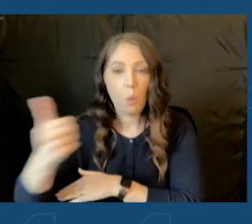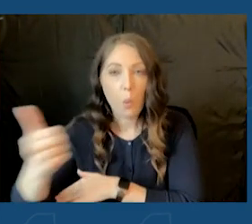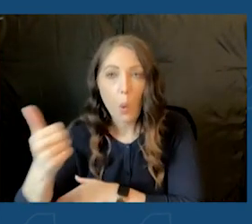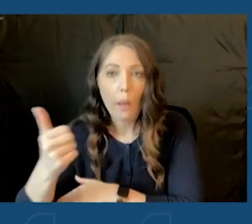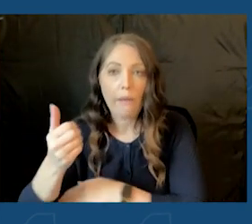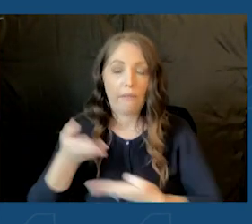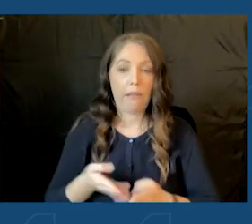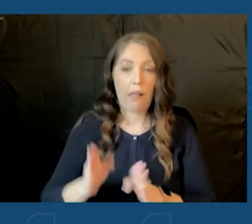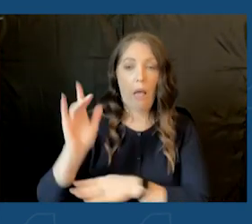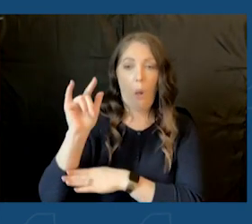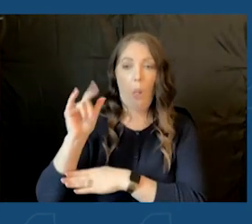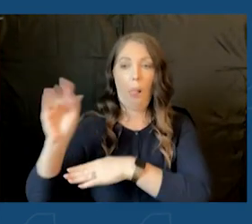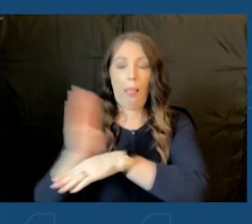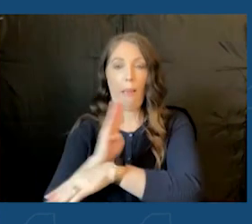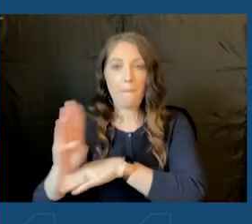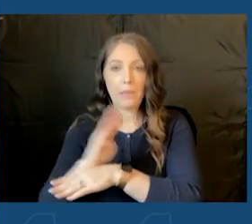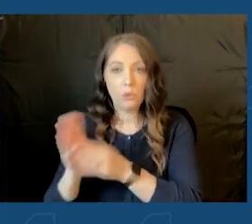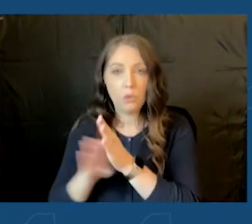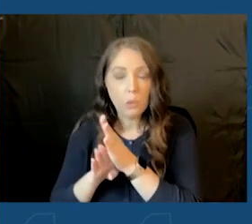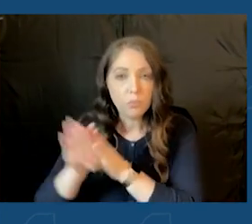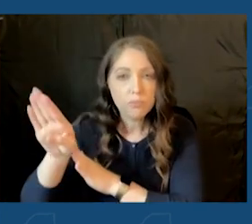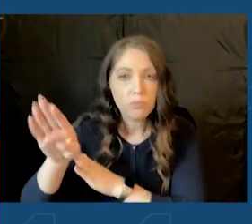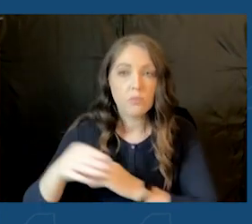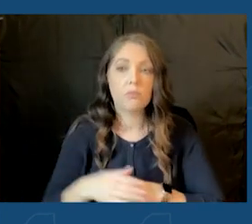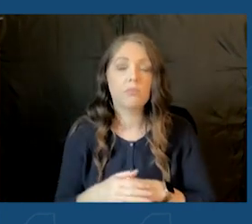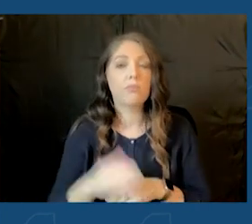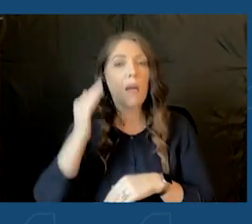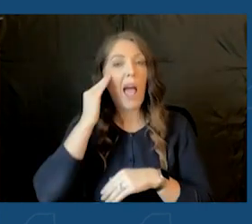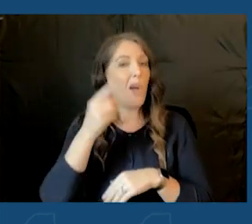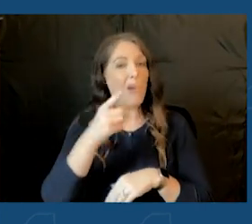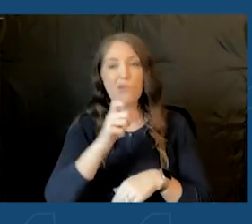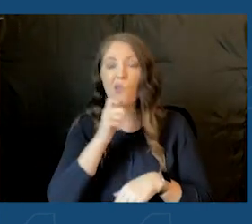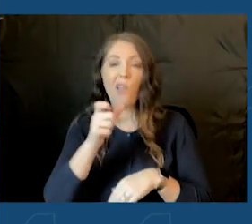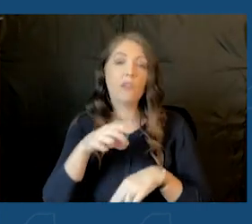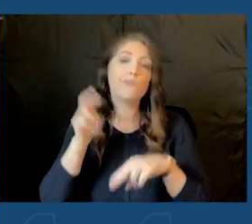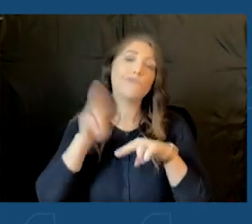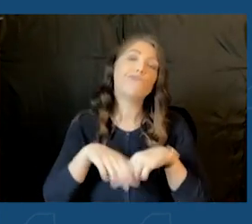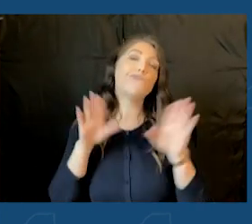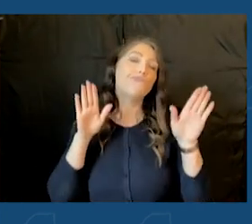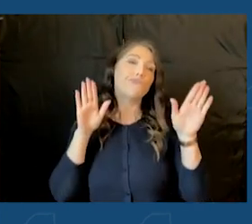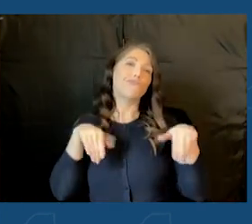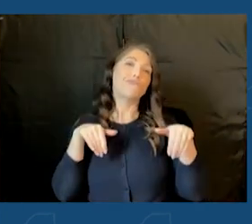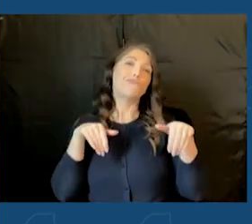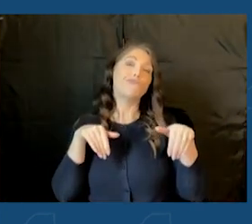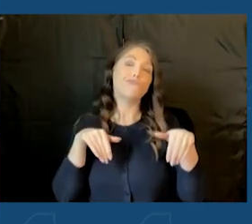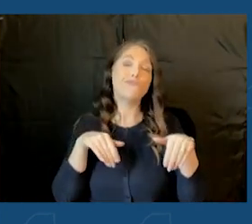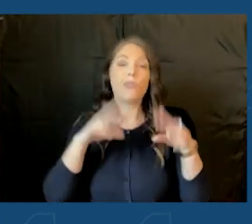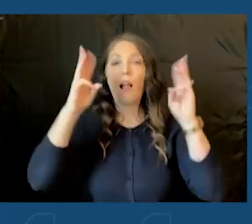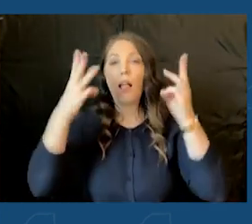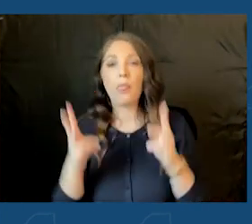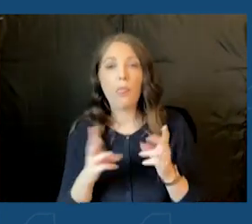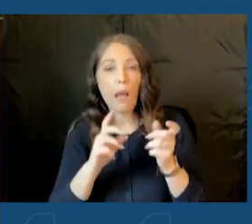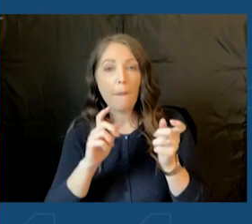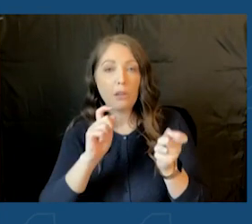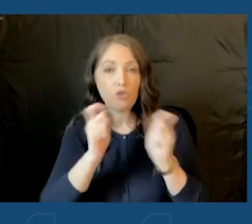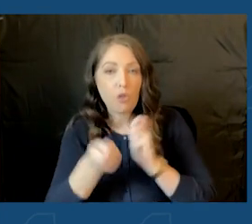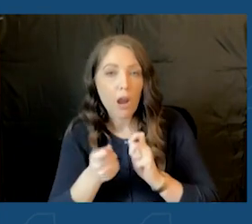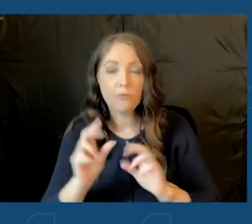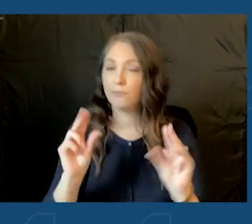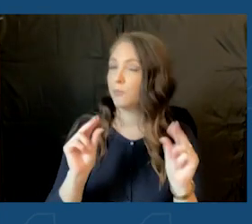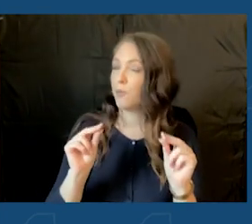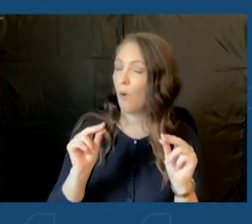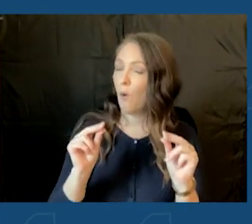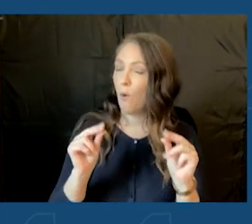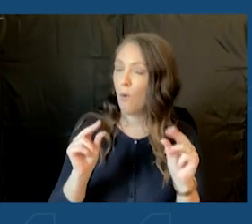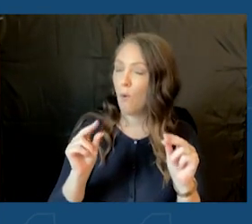prosper. I know you aren't content to sit around doing nothing about climate change, like some people are, until the rising